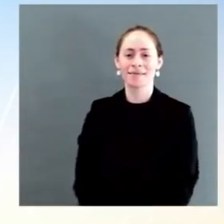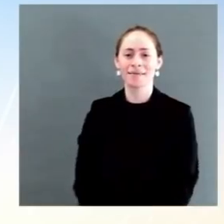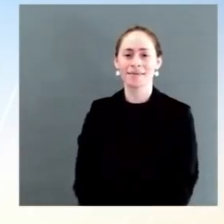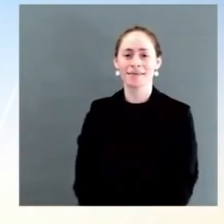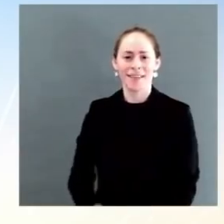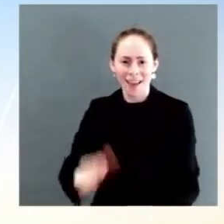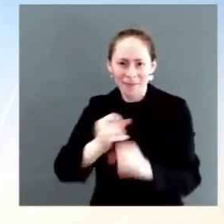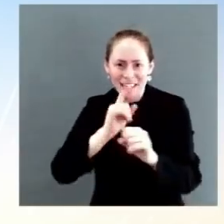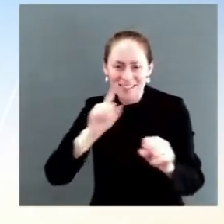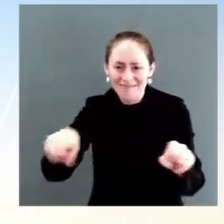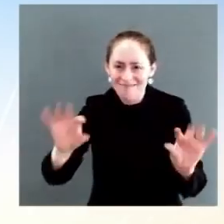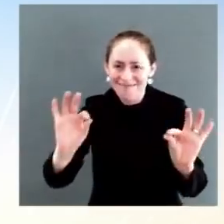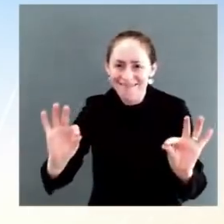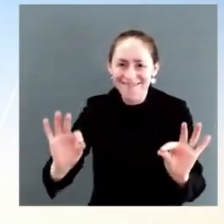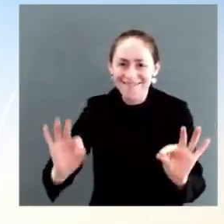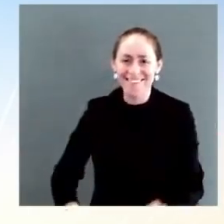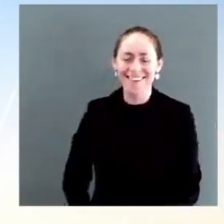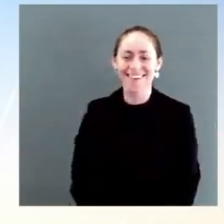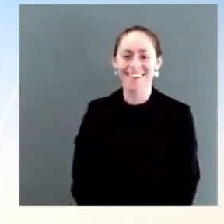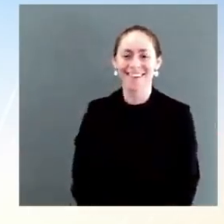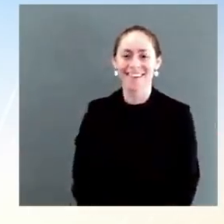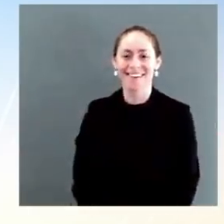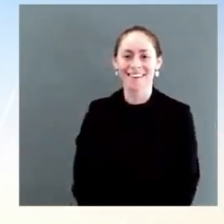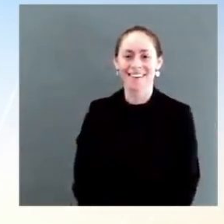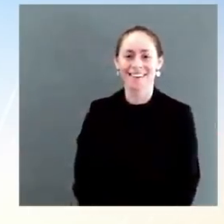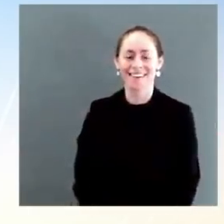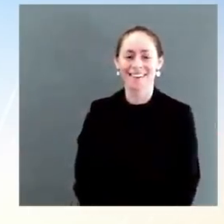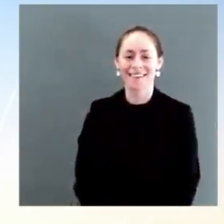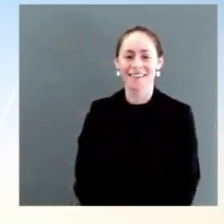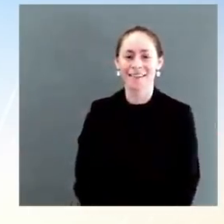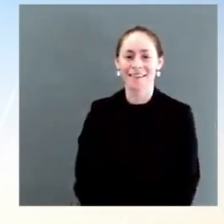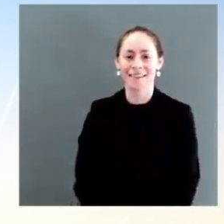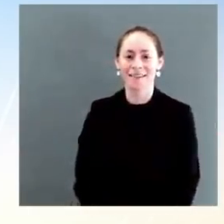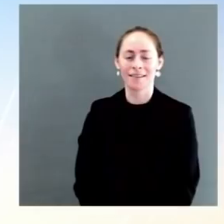In terms of, on Monday you gave an update in terms of